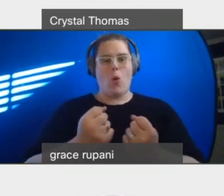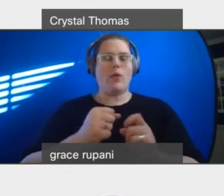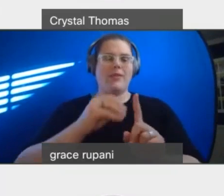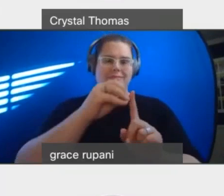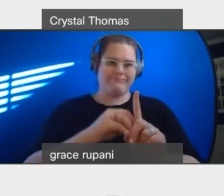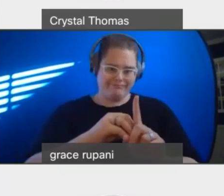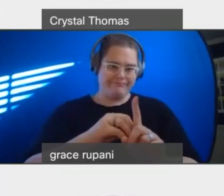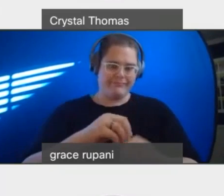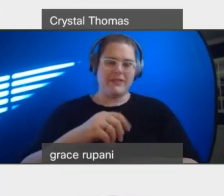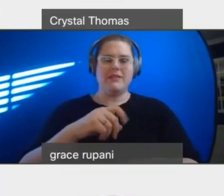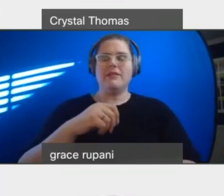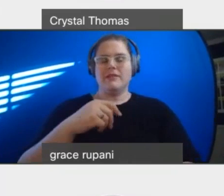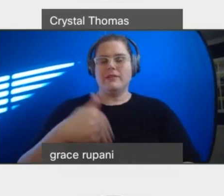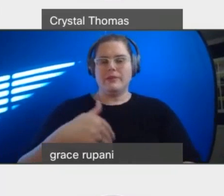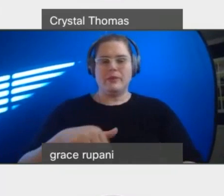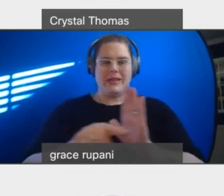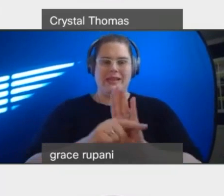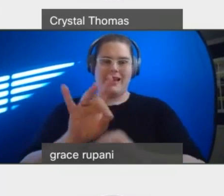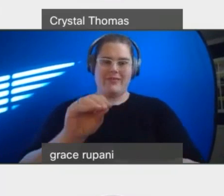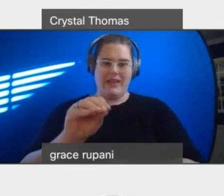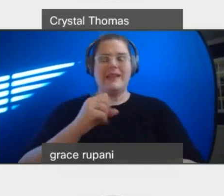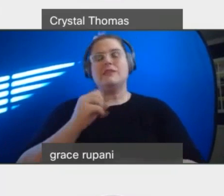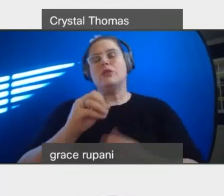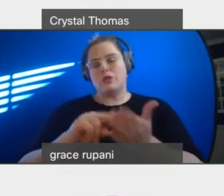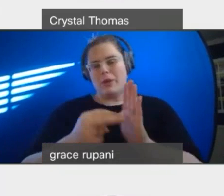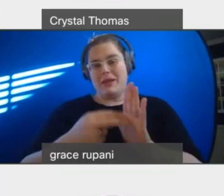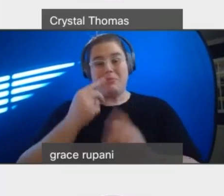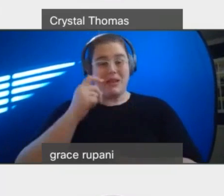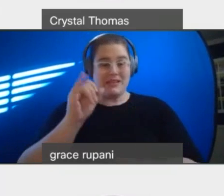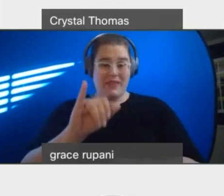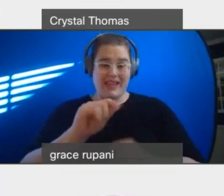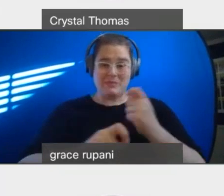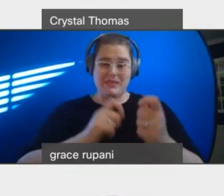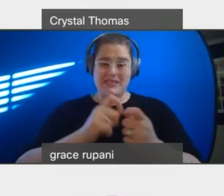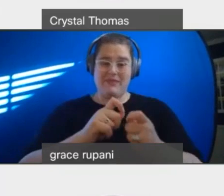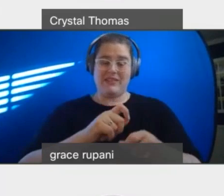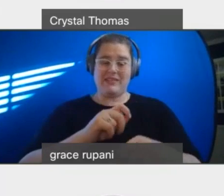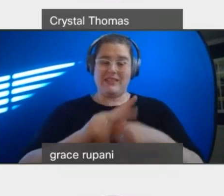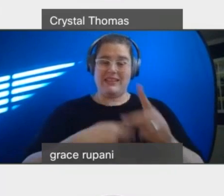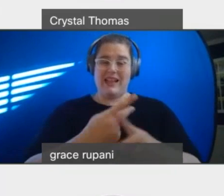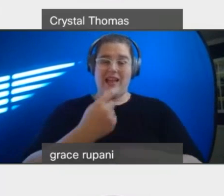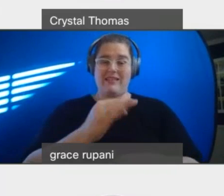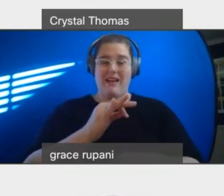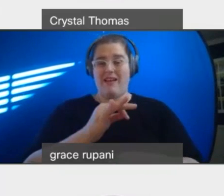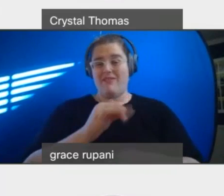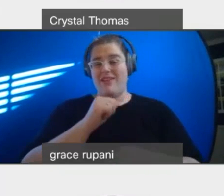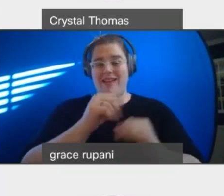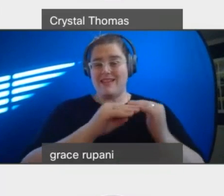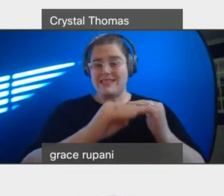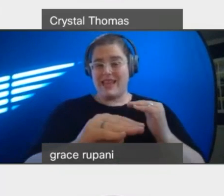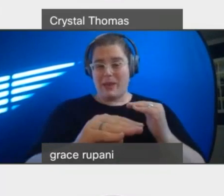to just the unstable nature of it, those will have to be stored in facilities that have the